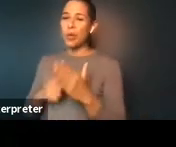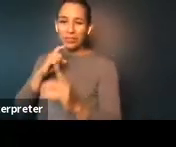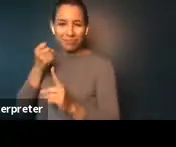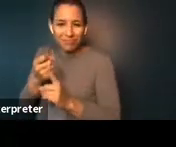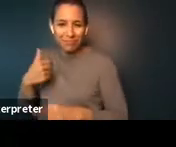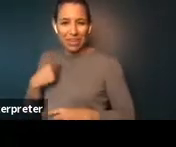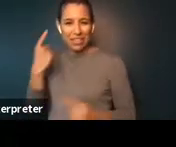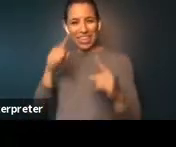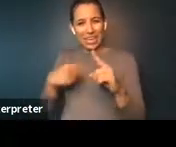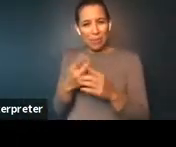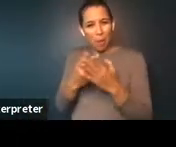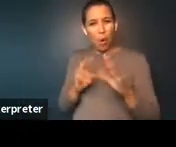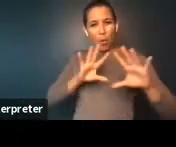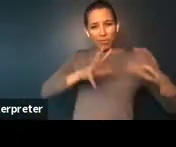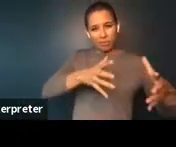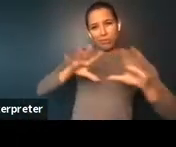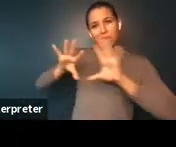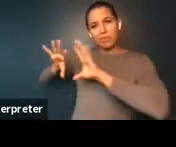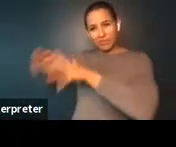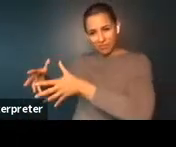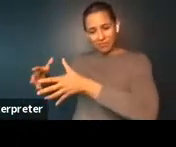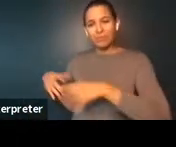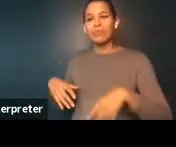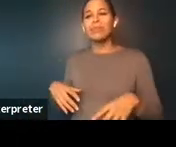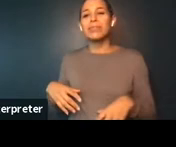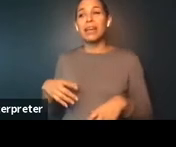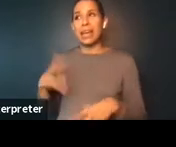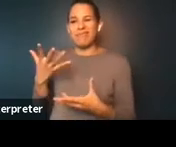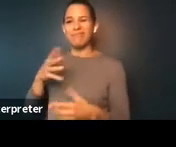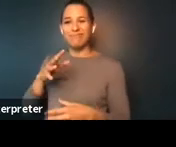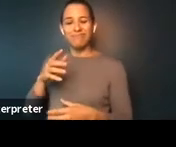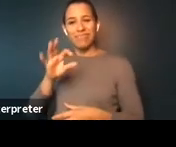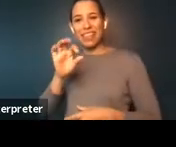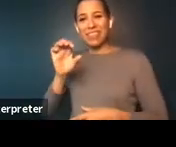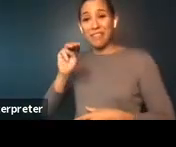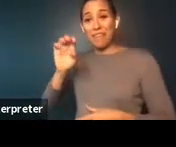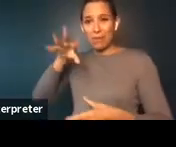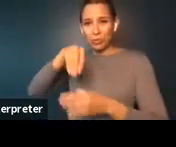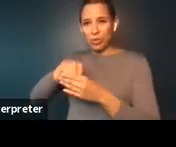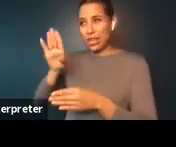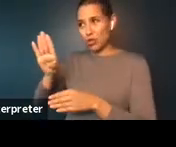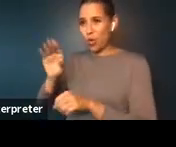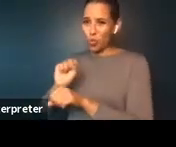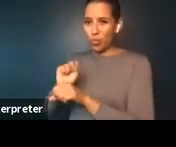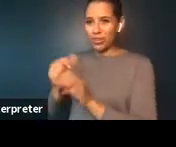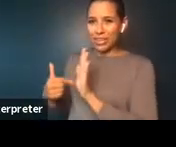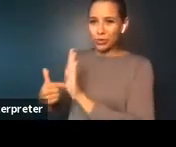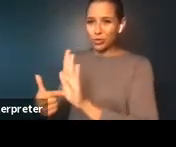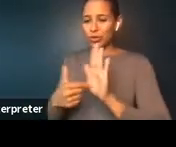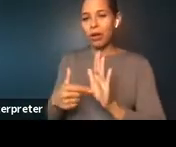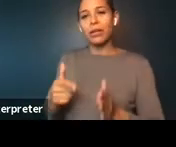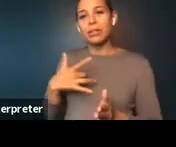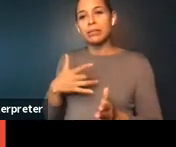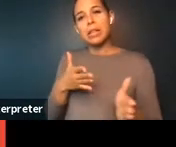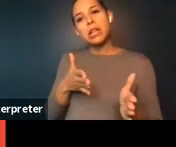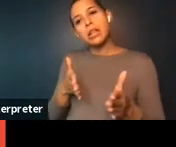archetypes and the, you know, the femmes in your work, right. Is that, and this is, so I guess sort of veering us towards the